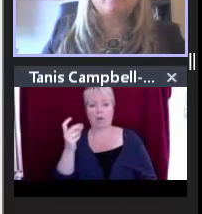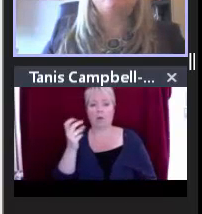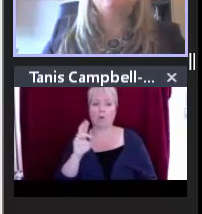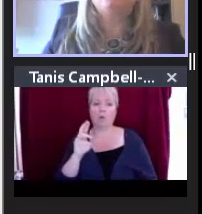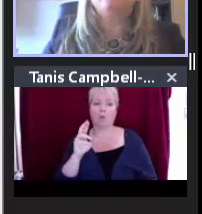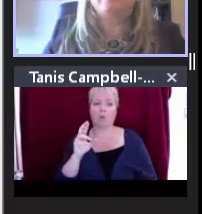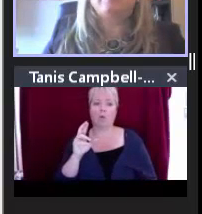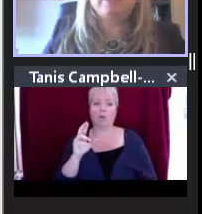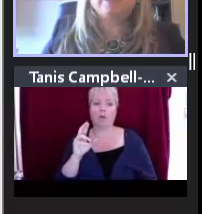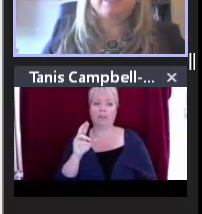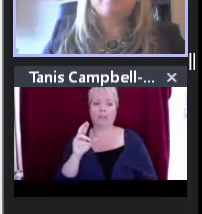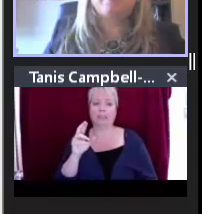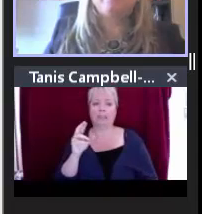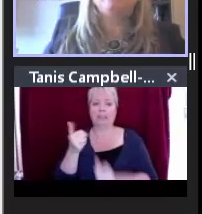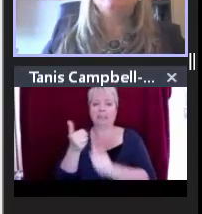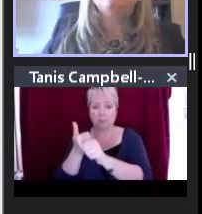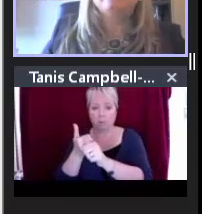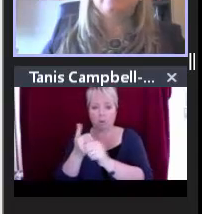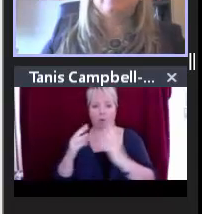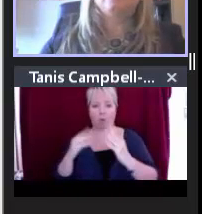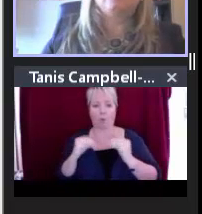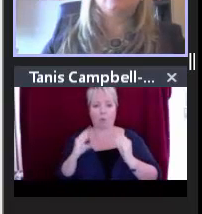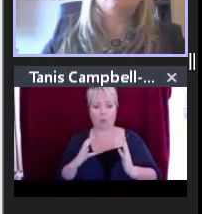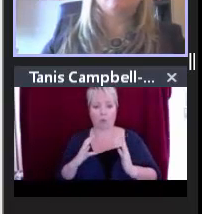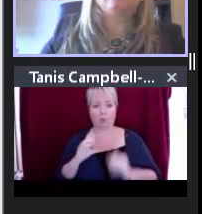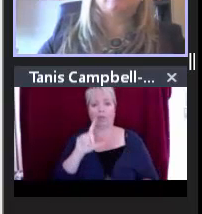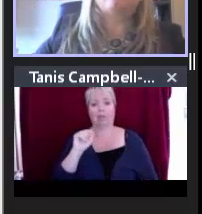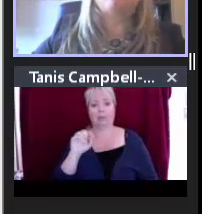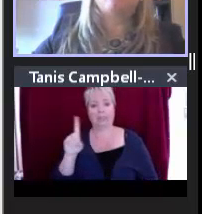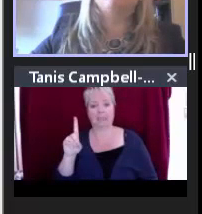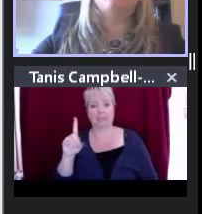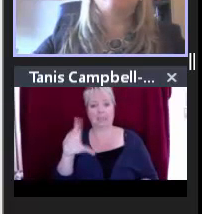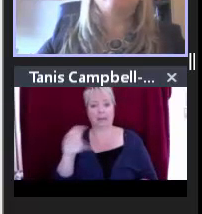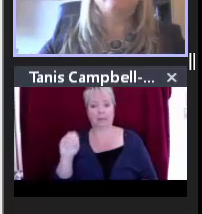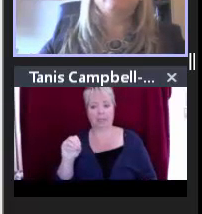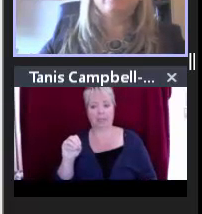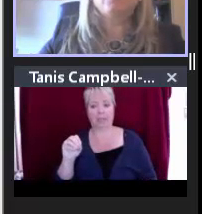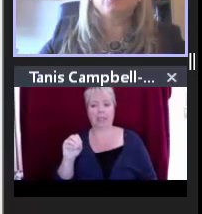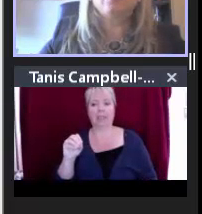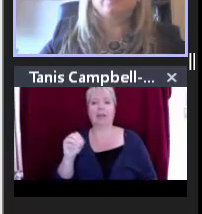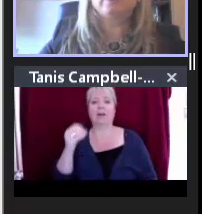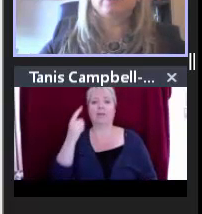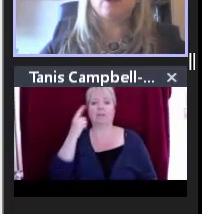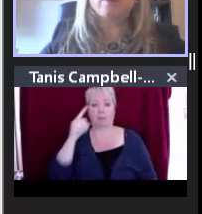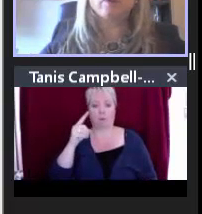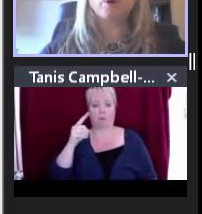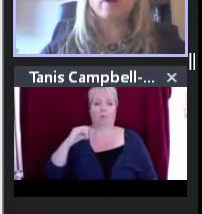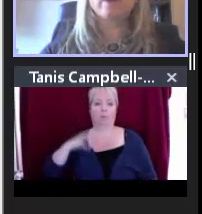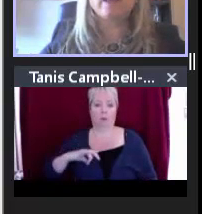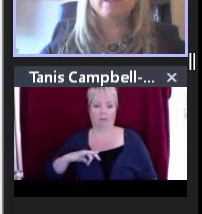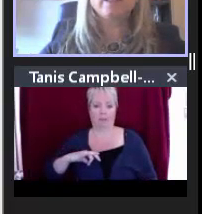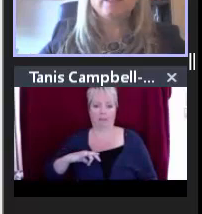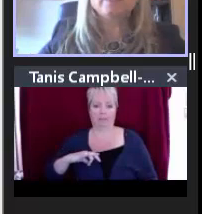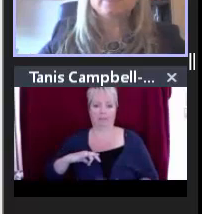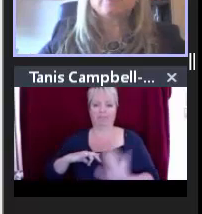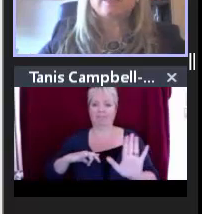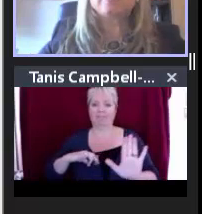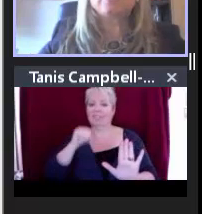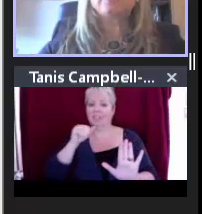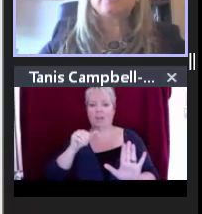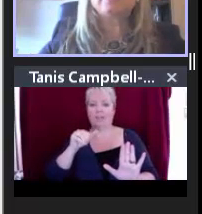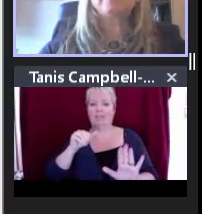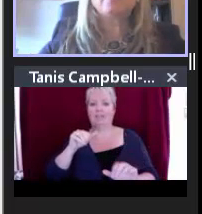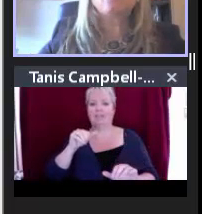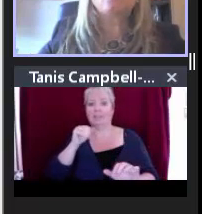sole proprietorship, a limited company, that's geared towards a for-profit venture versus not-for-profit. So